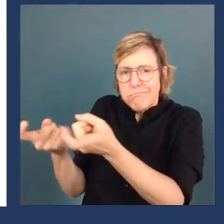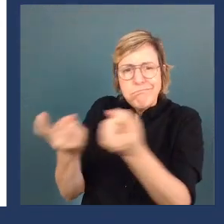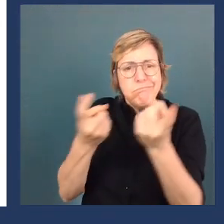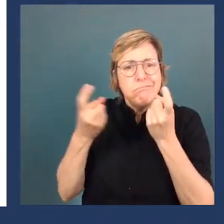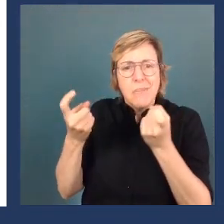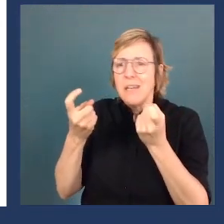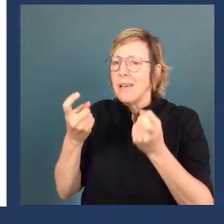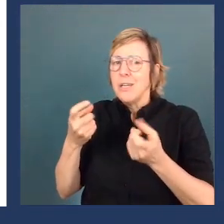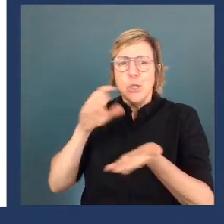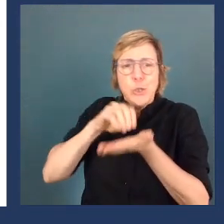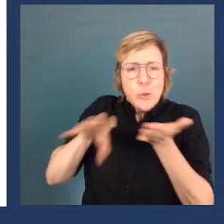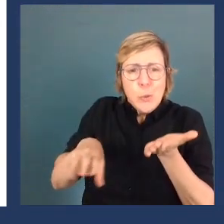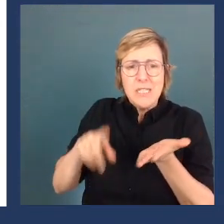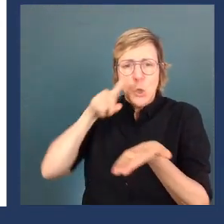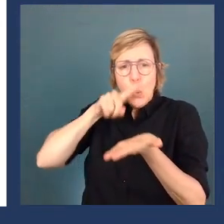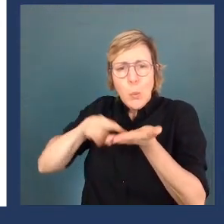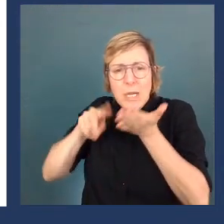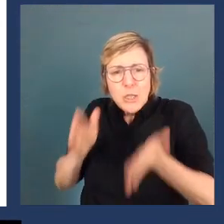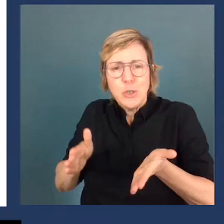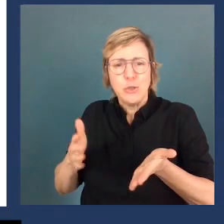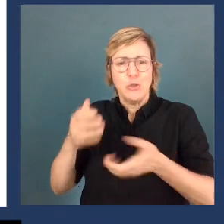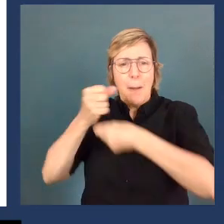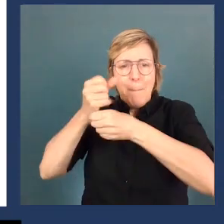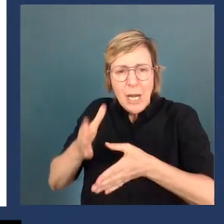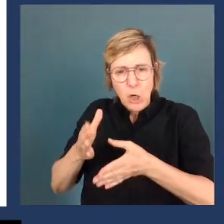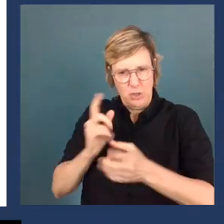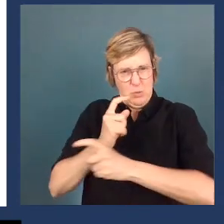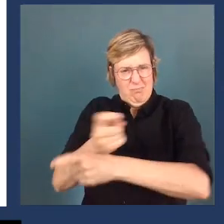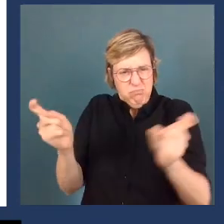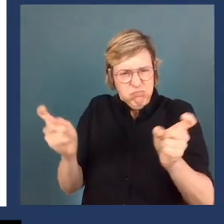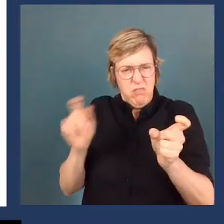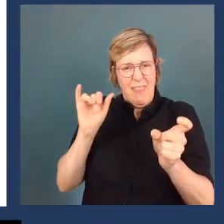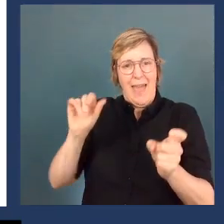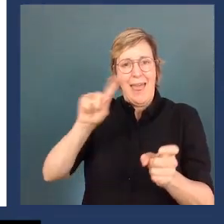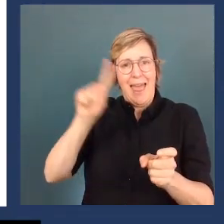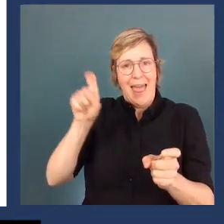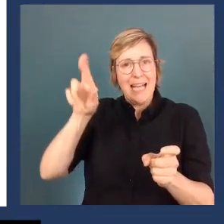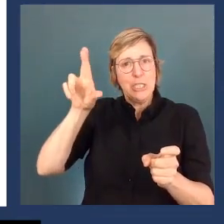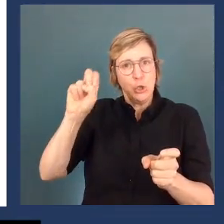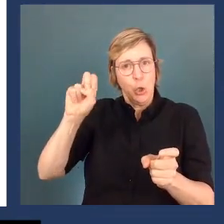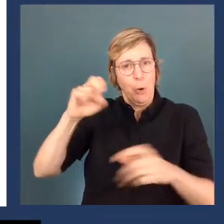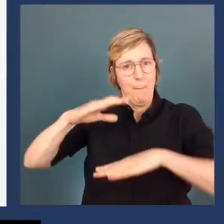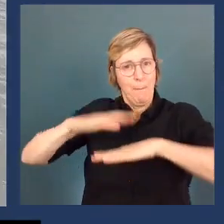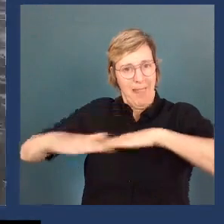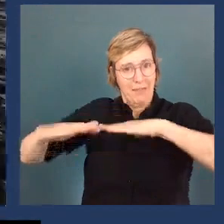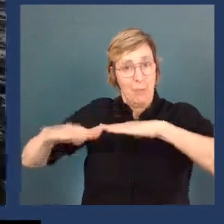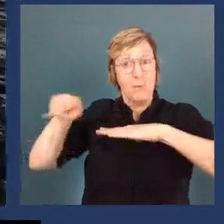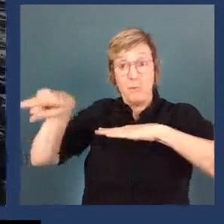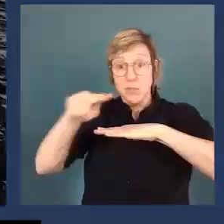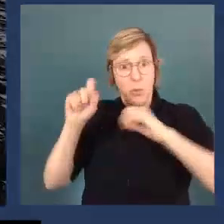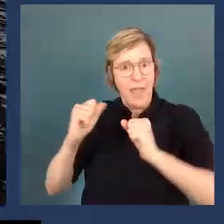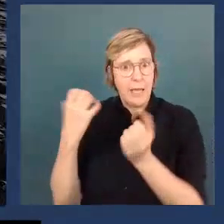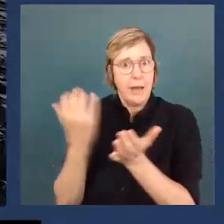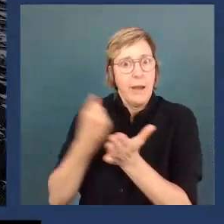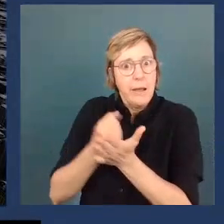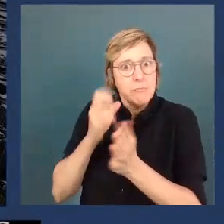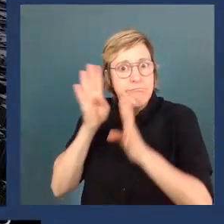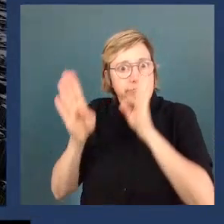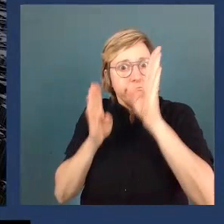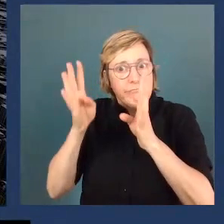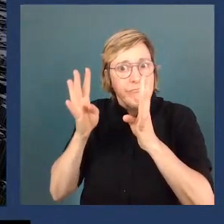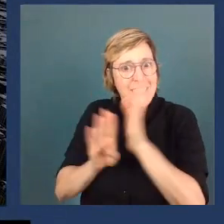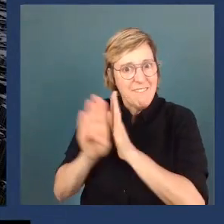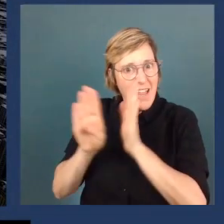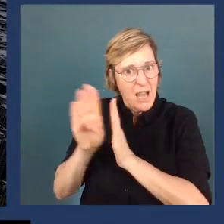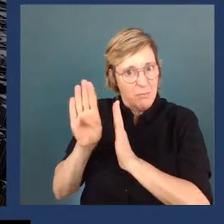students access to our Azure platform to imagine the future of accessible technology. In building out the program, we needed